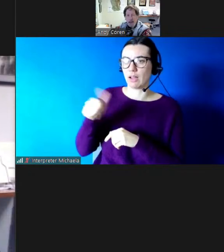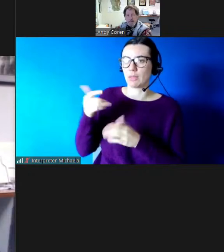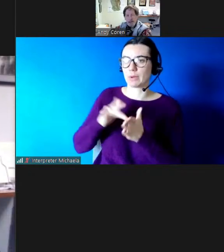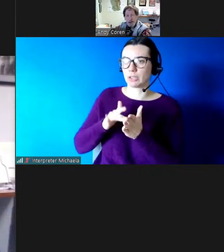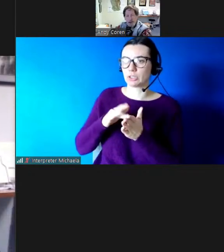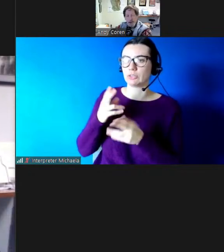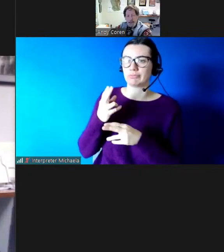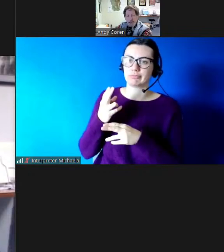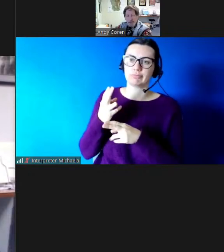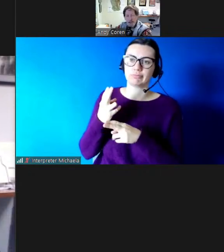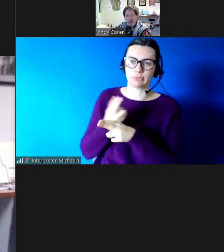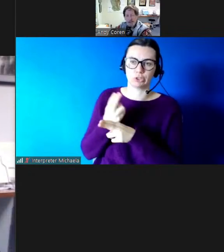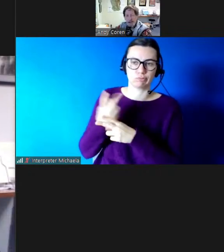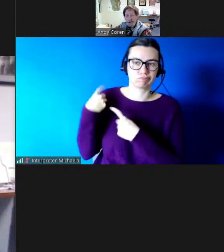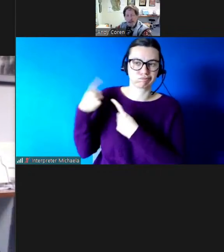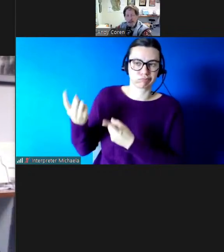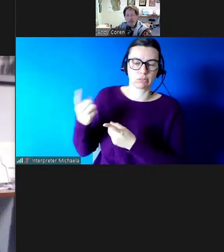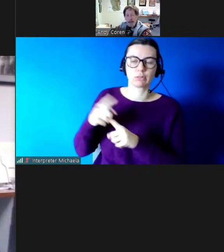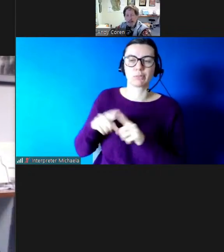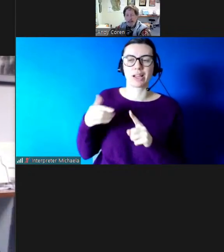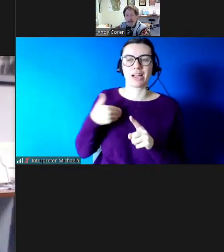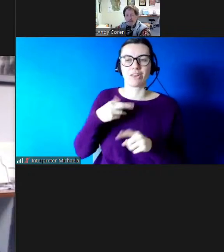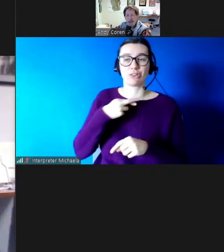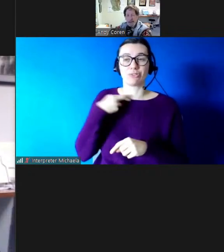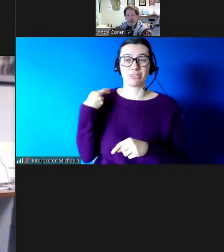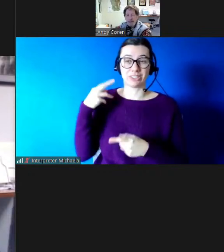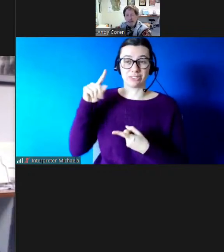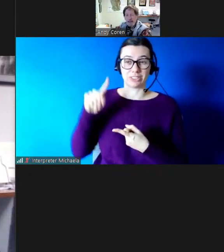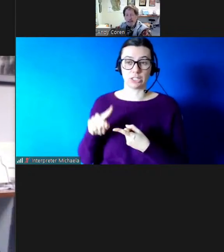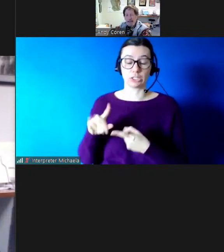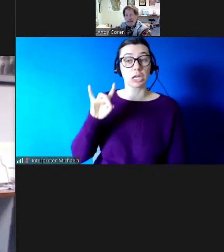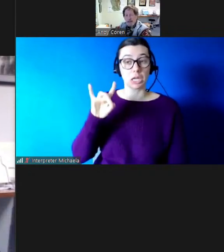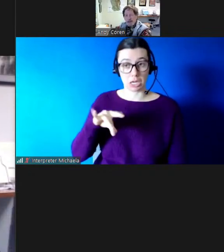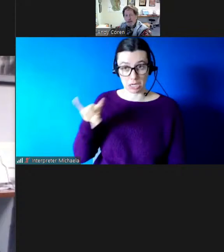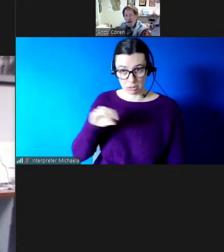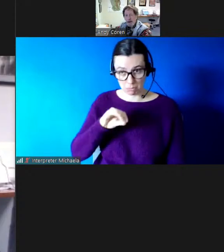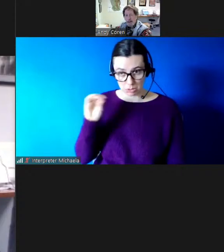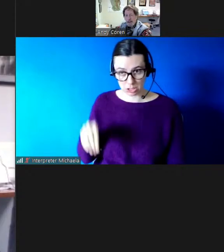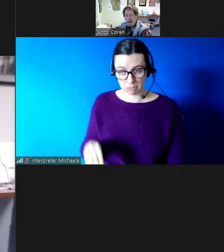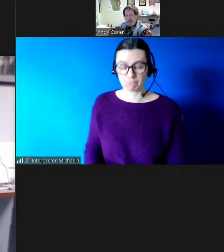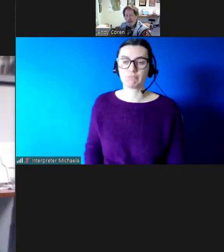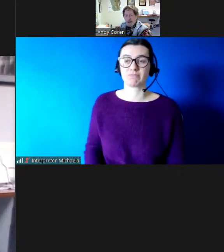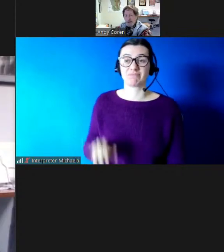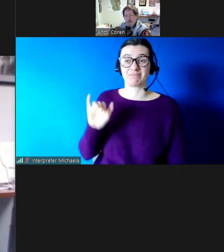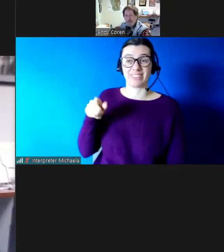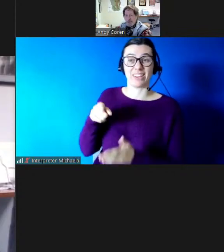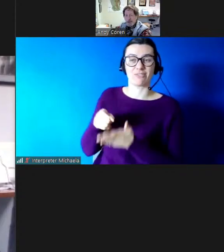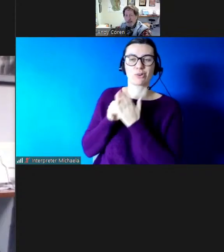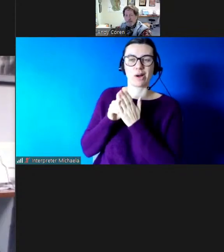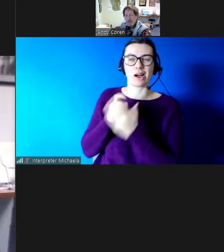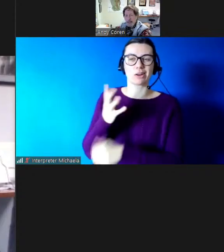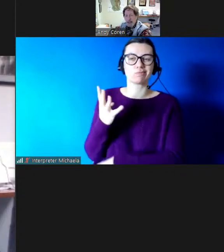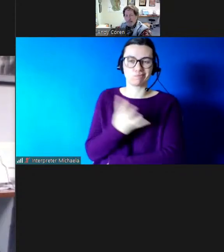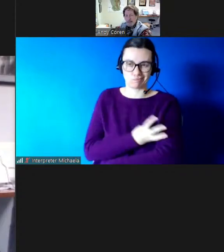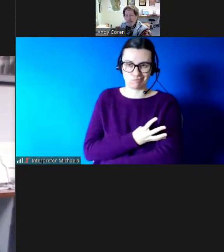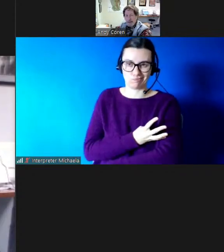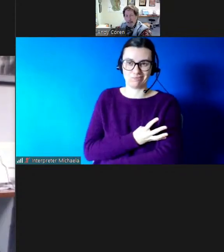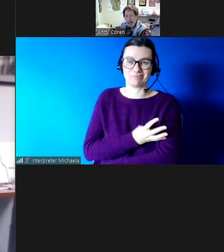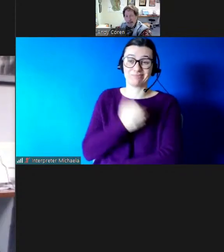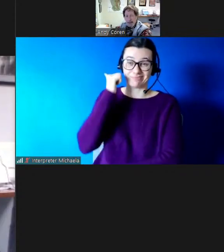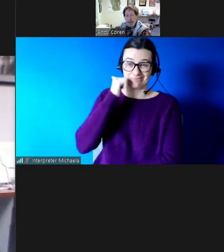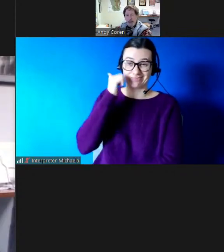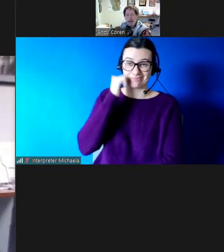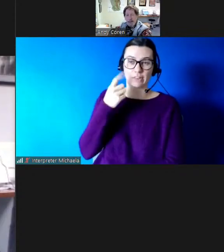while, but it also has a risk reduction of 88%. It does require an intravenous infusion every day for